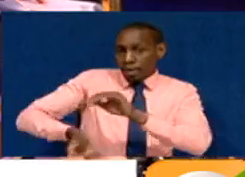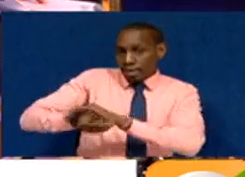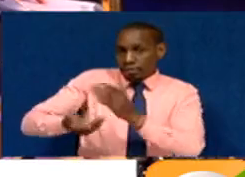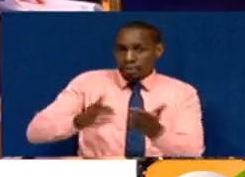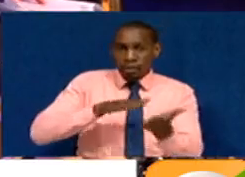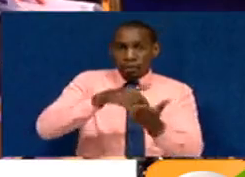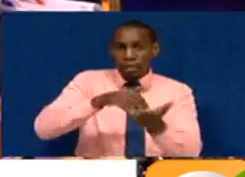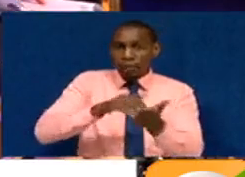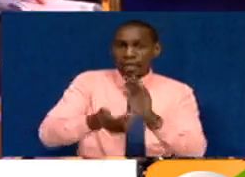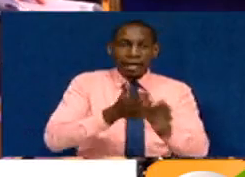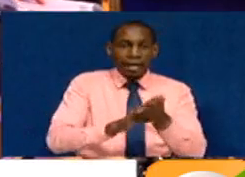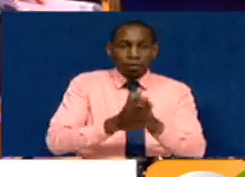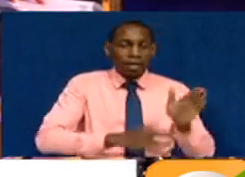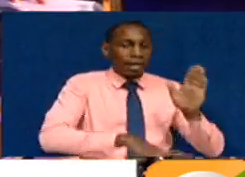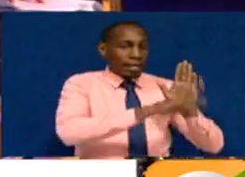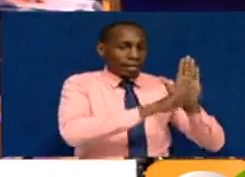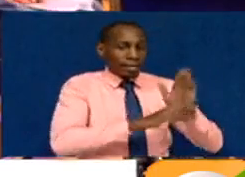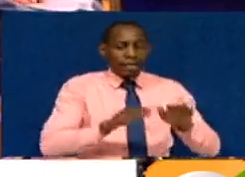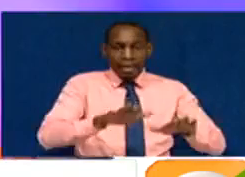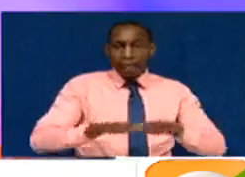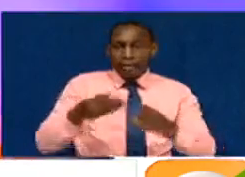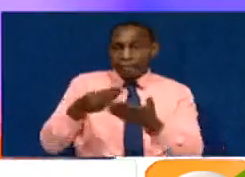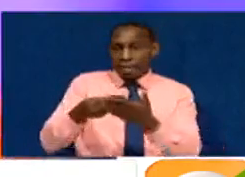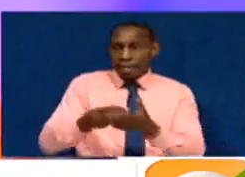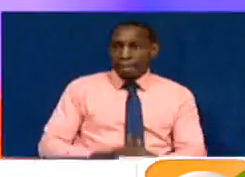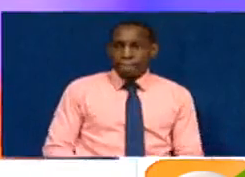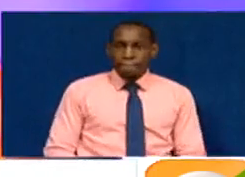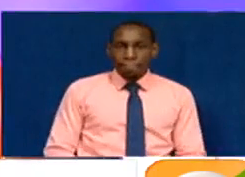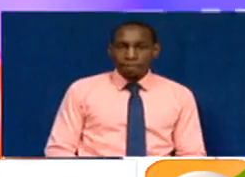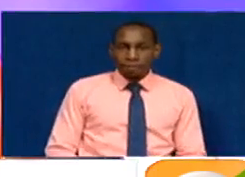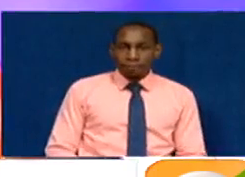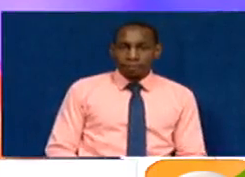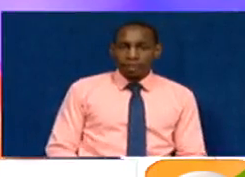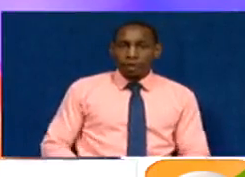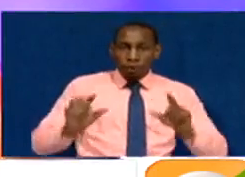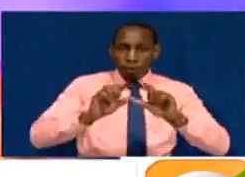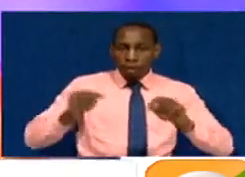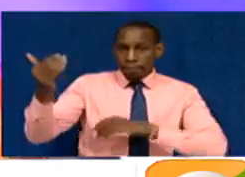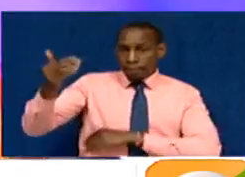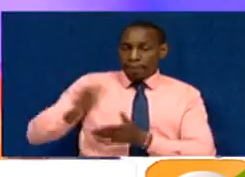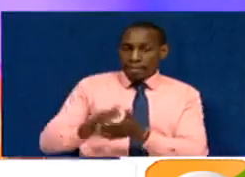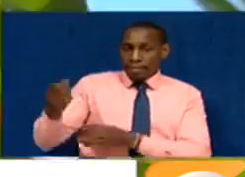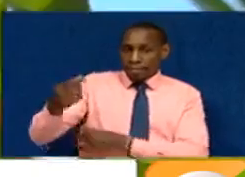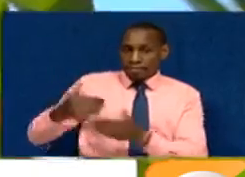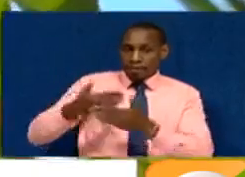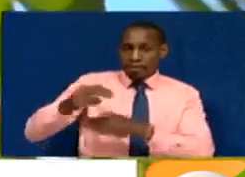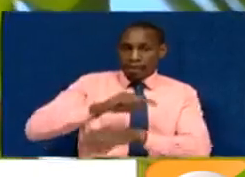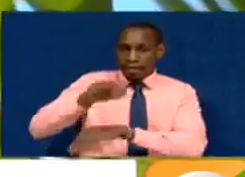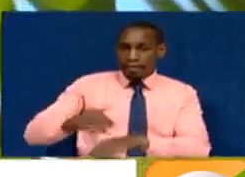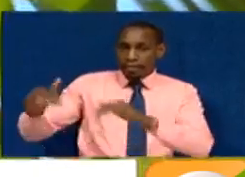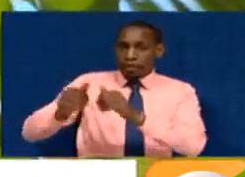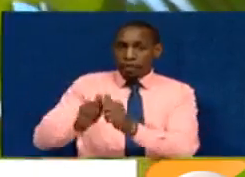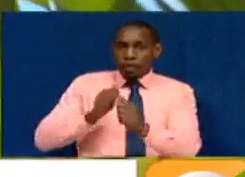a weak or non-existent regulation on campaign funding. See across the country. His statement comes months after the National